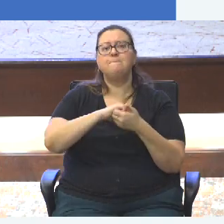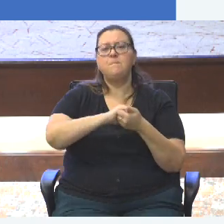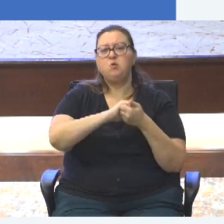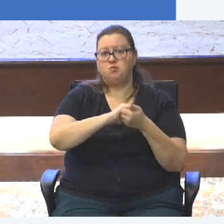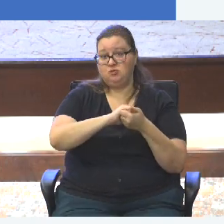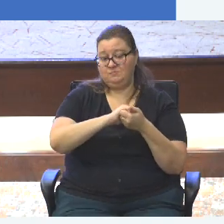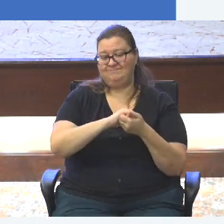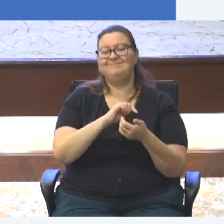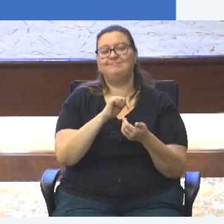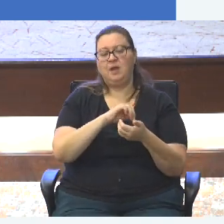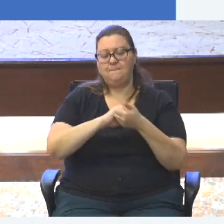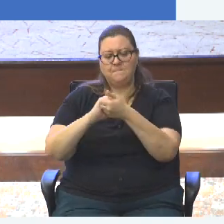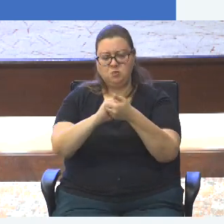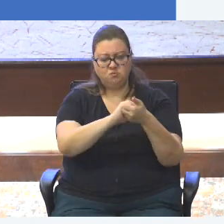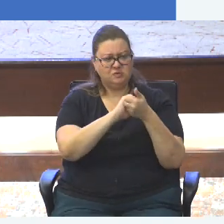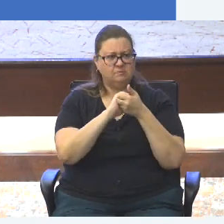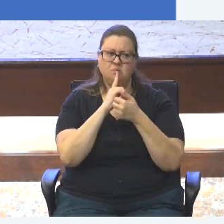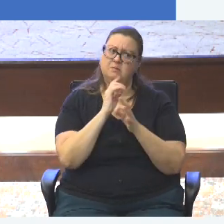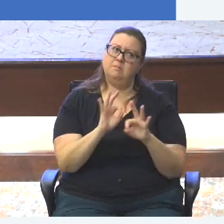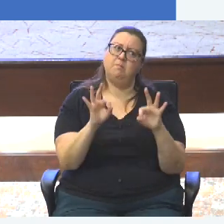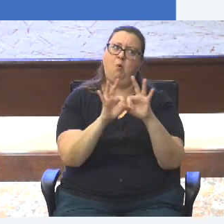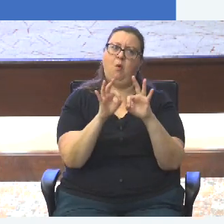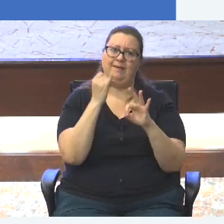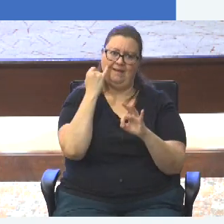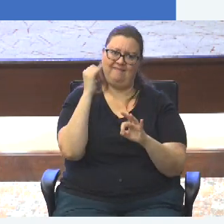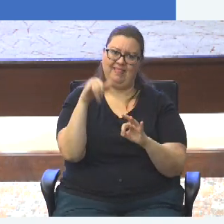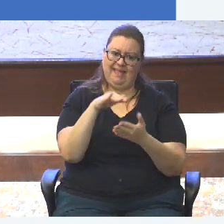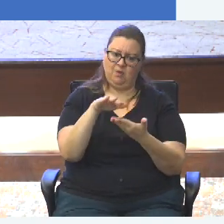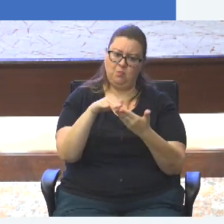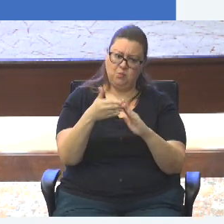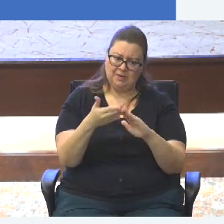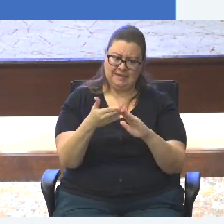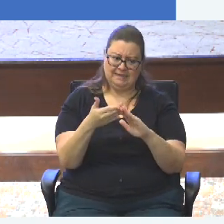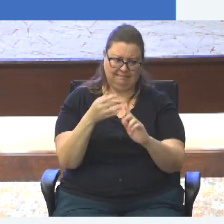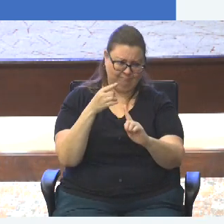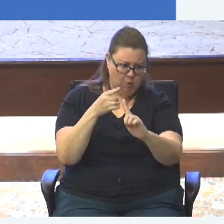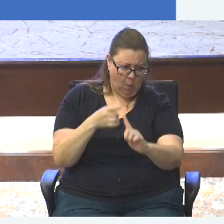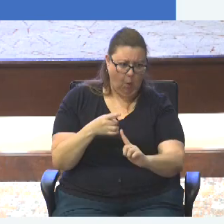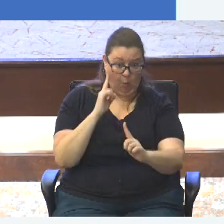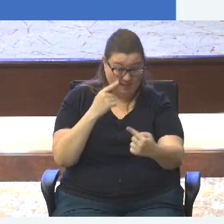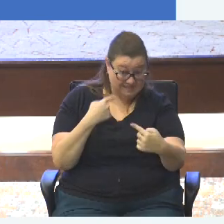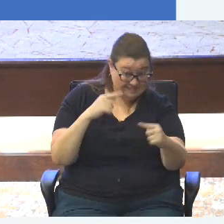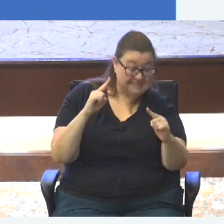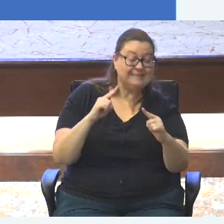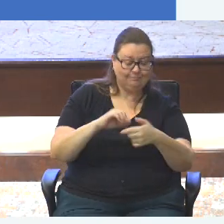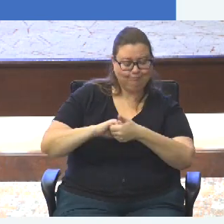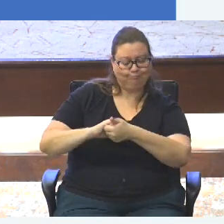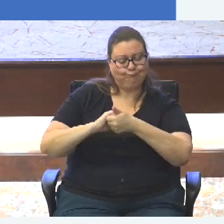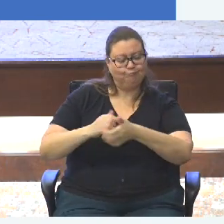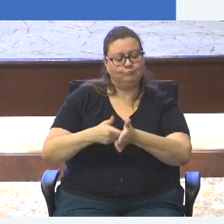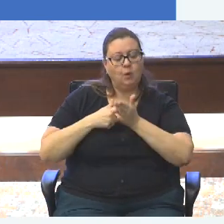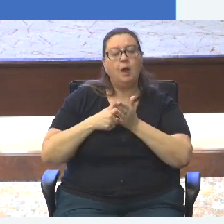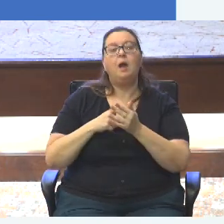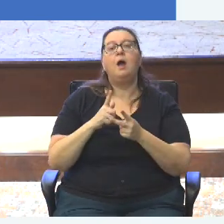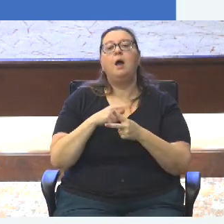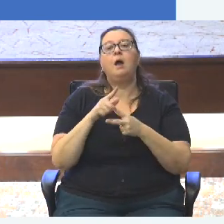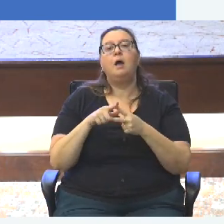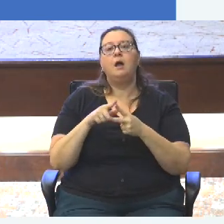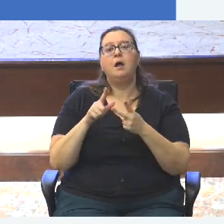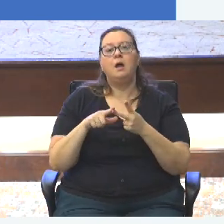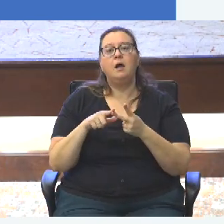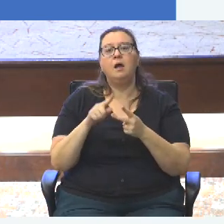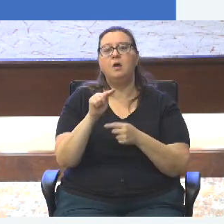So we recognize that partnerships are essential to the success of community initiatives. Working with Transformation Waco, we are